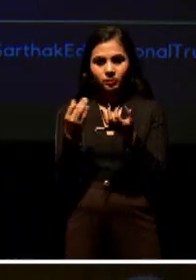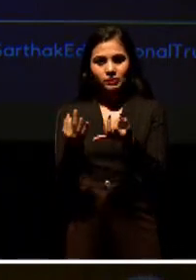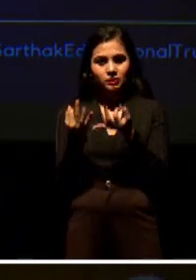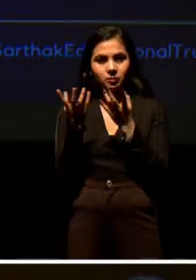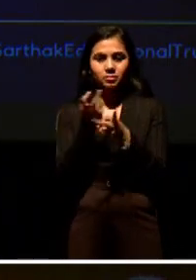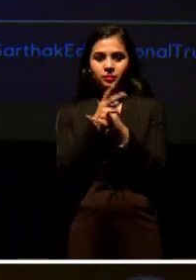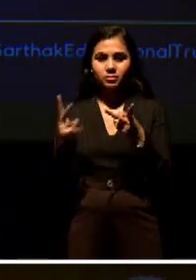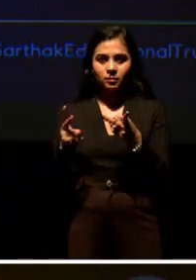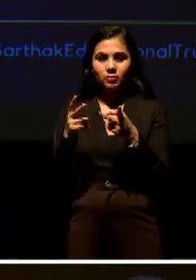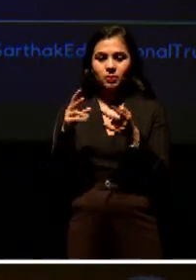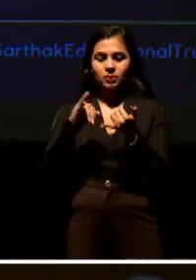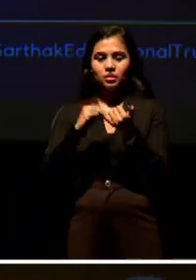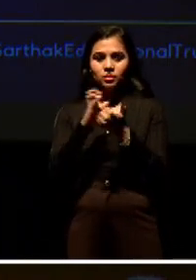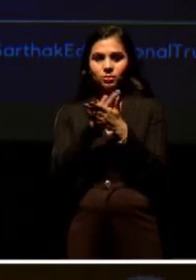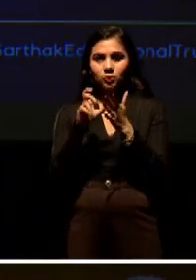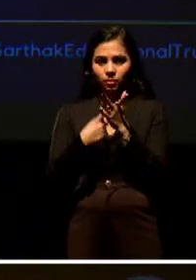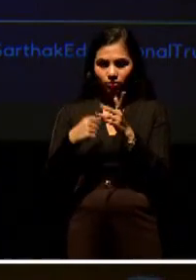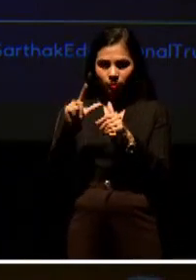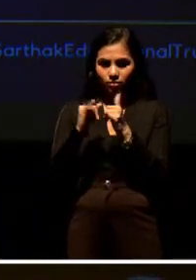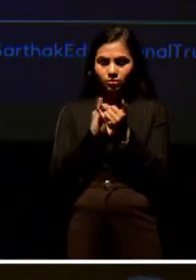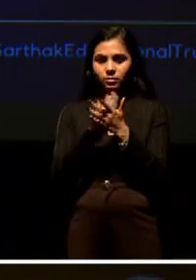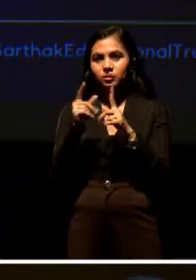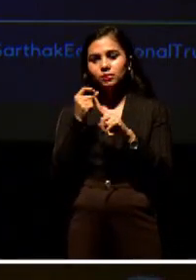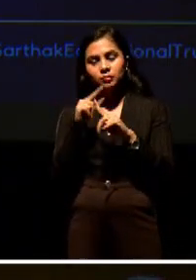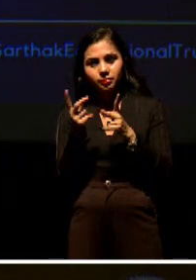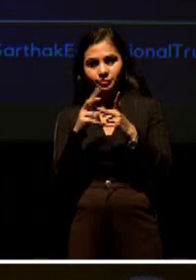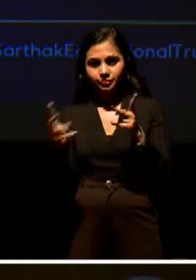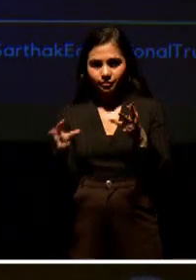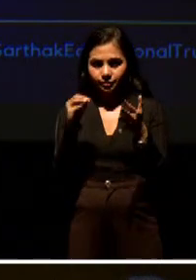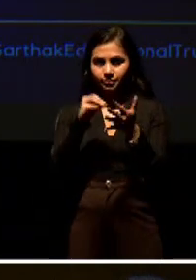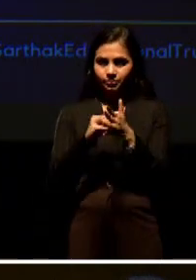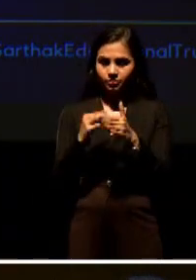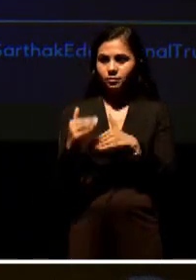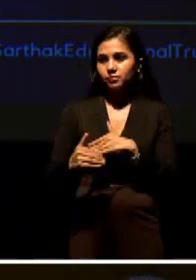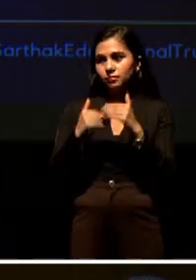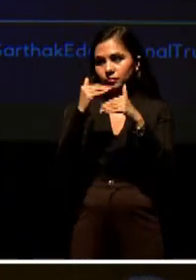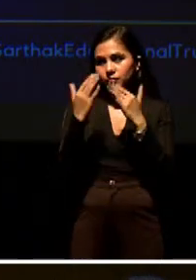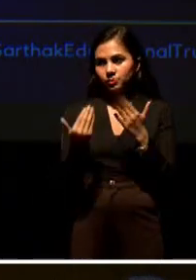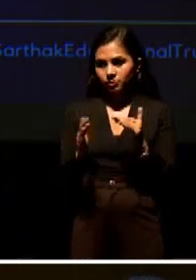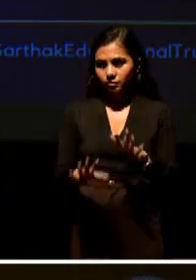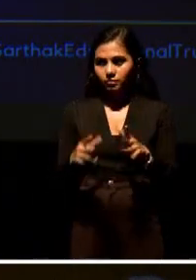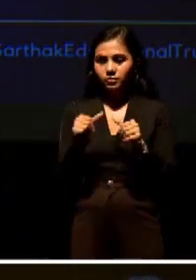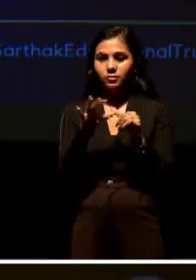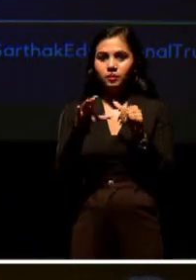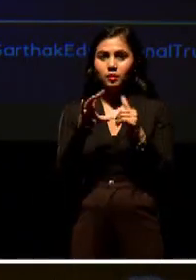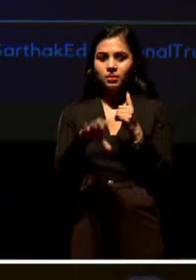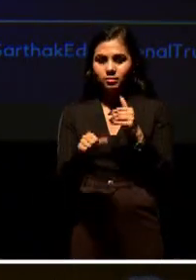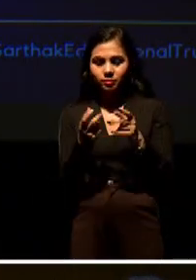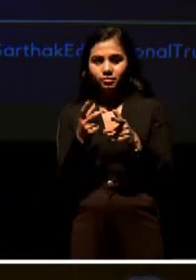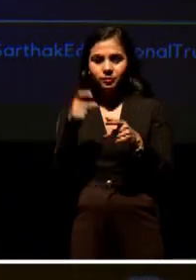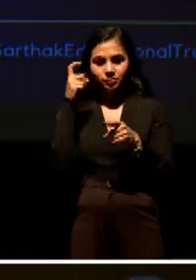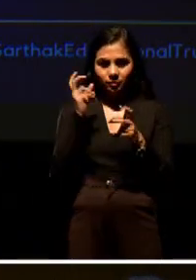special scholarships to students who are working on the design and development for assistive devices